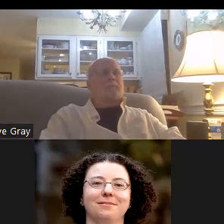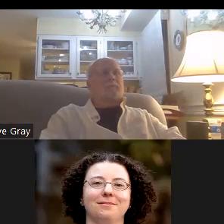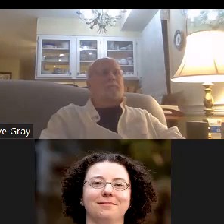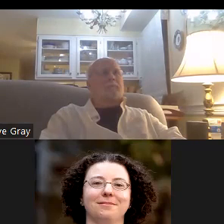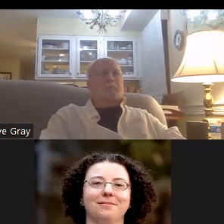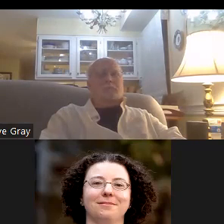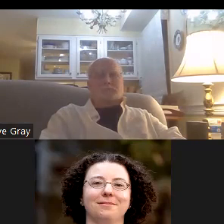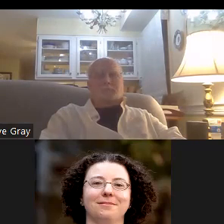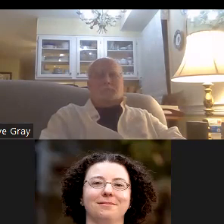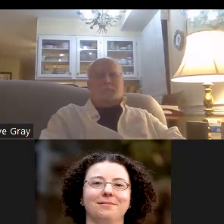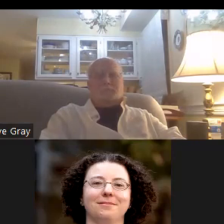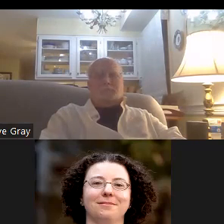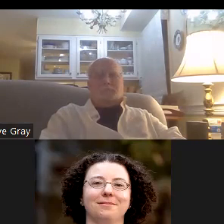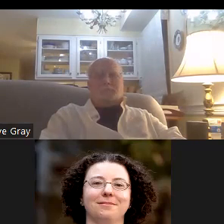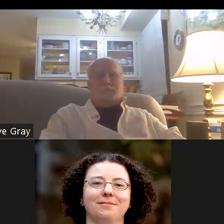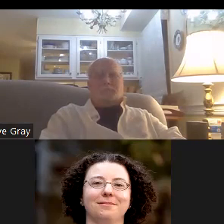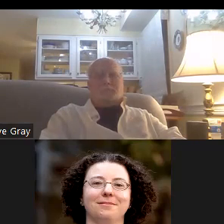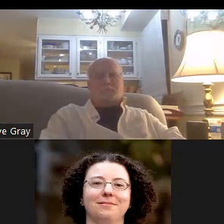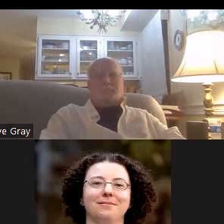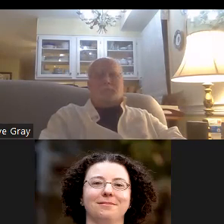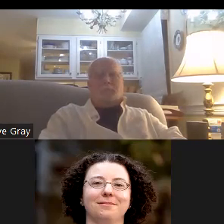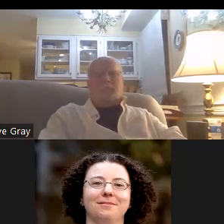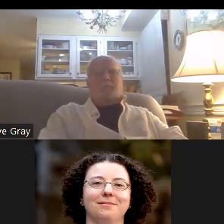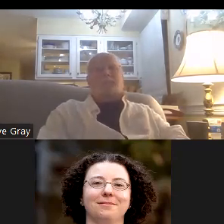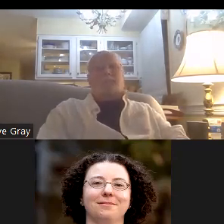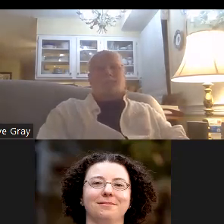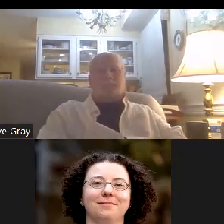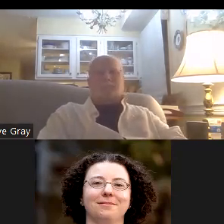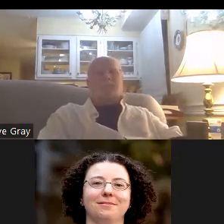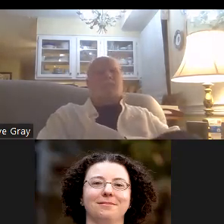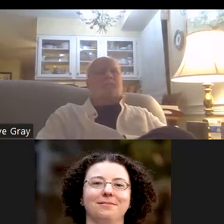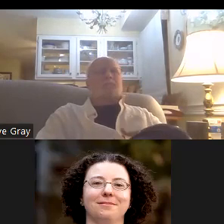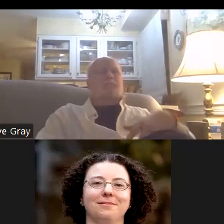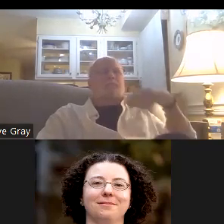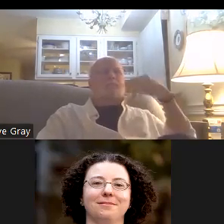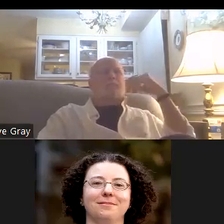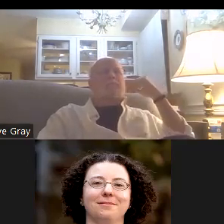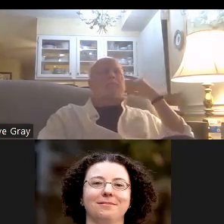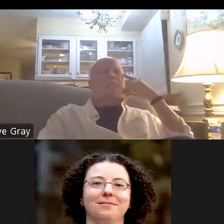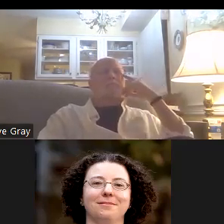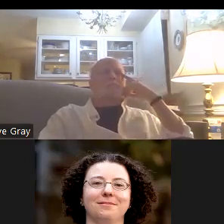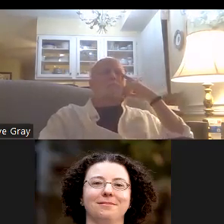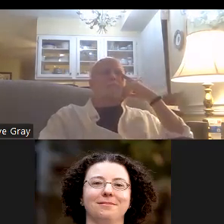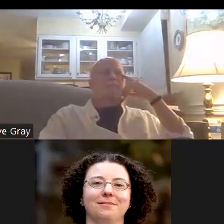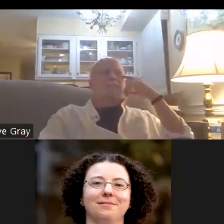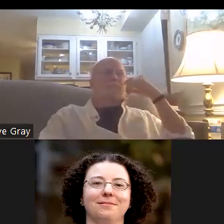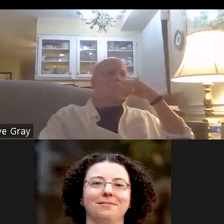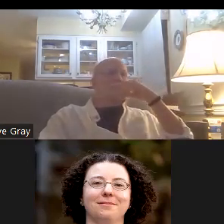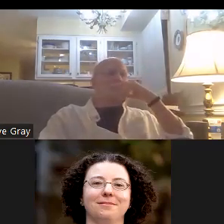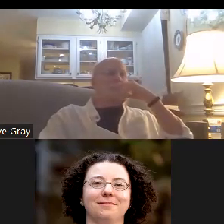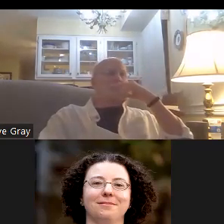We are supposed to take these numbers and to make people care about them. And so we make a narrative that makes people care.